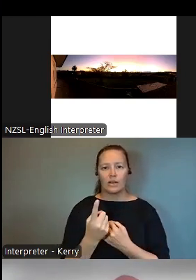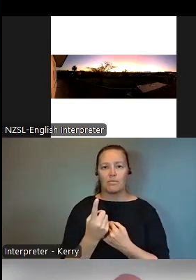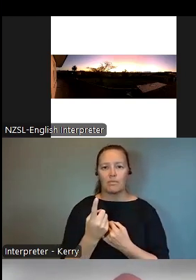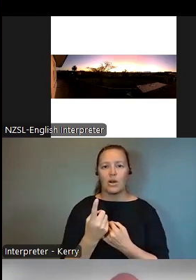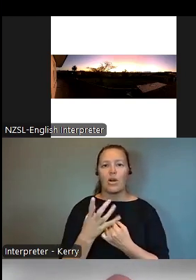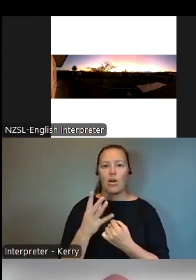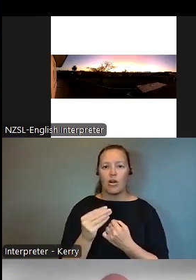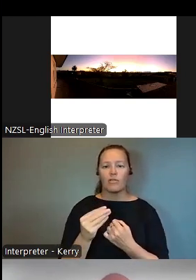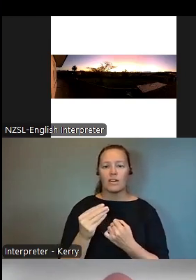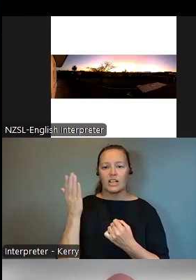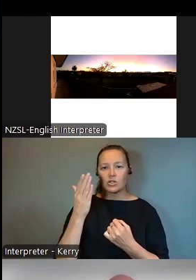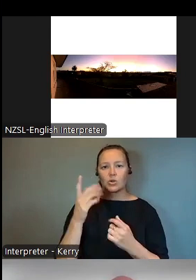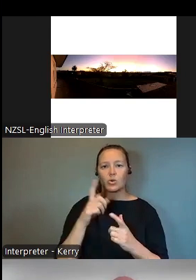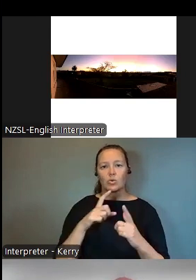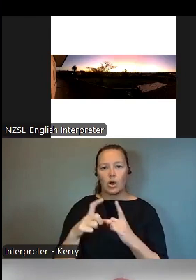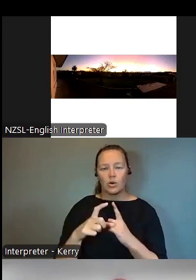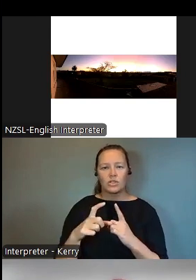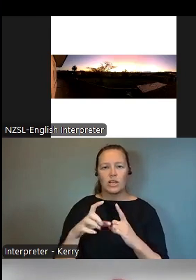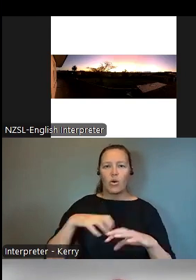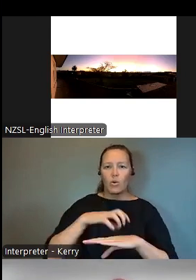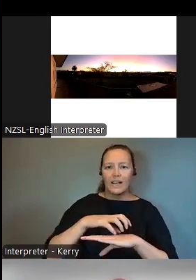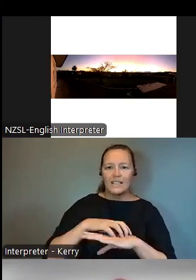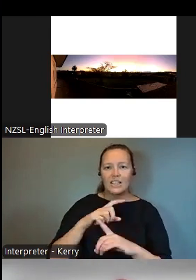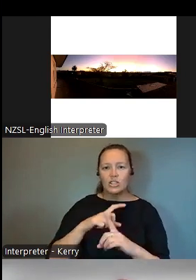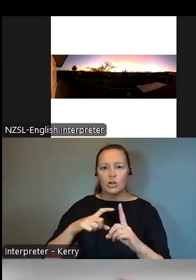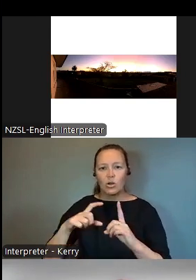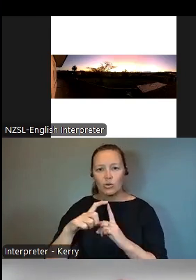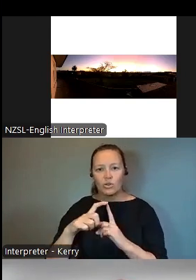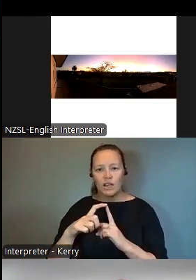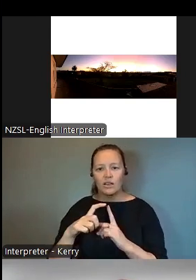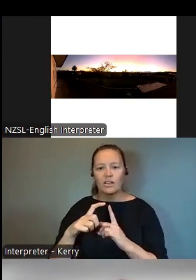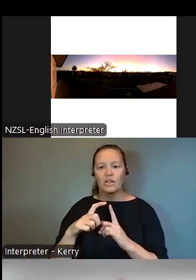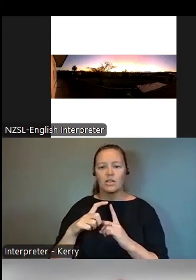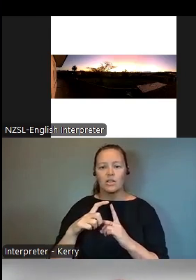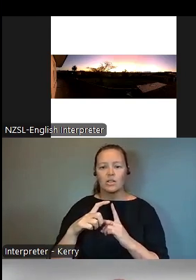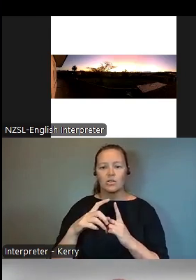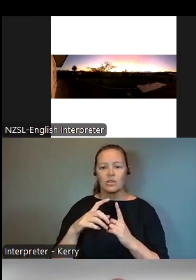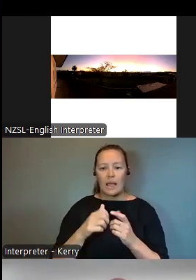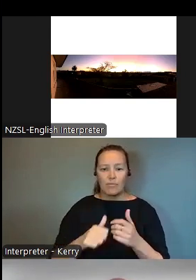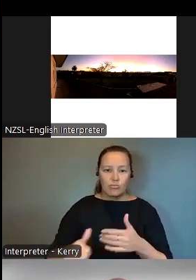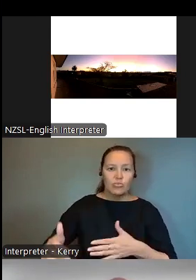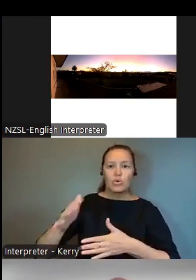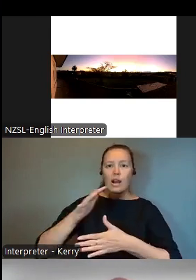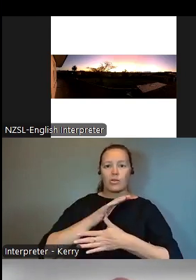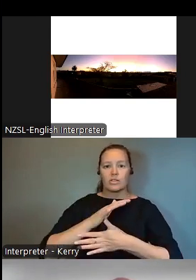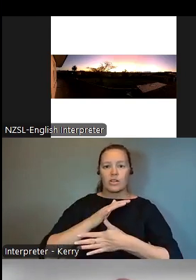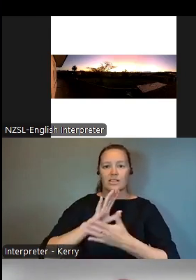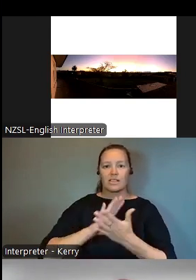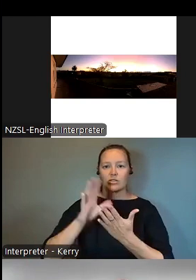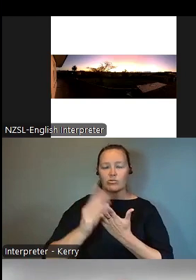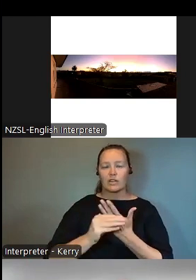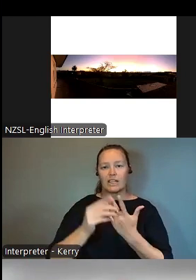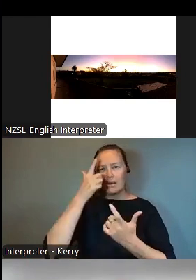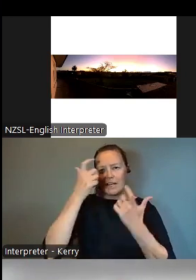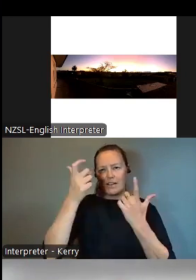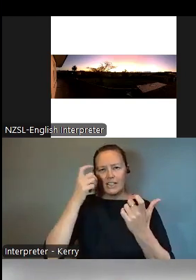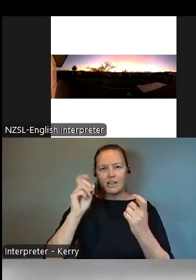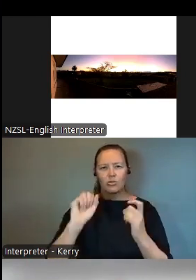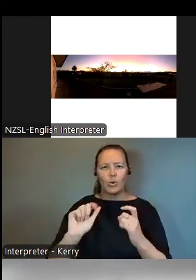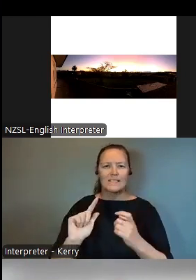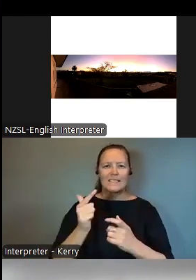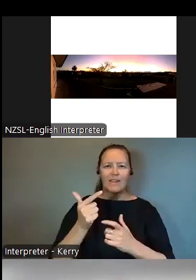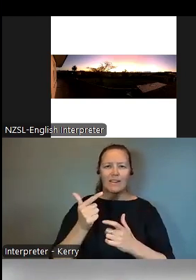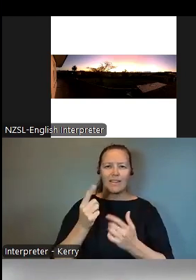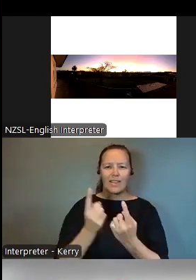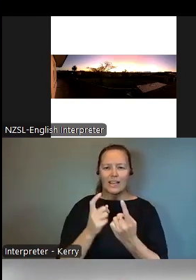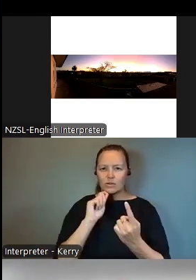school culture, organizational culture that promoted or prioritized curriculum innovation? And while